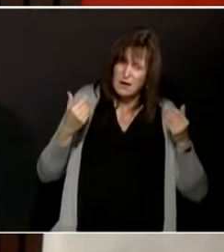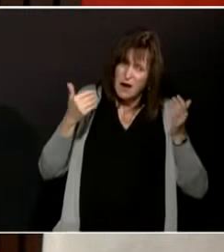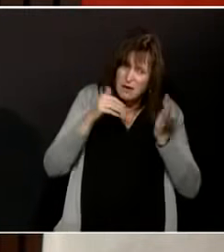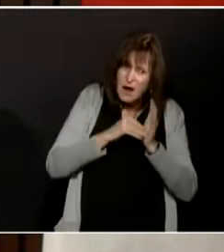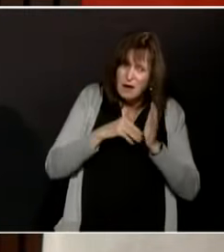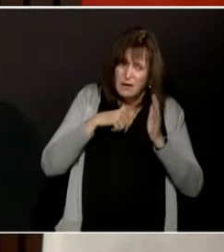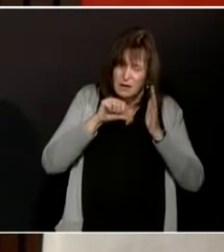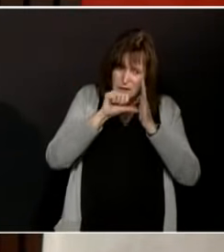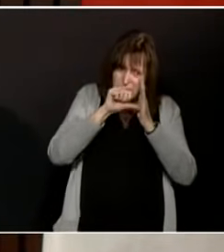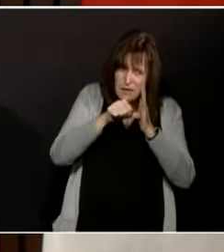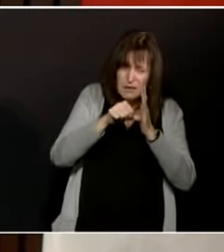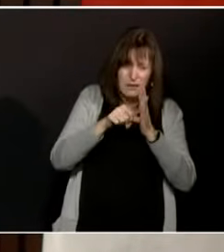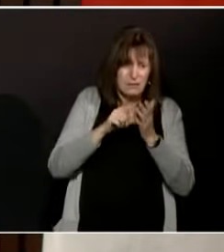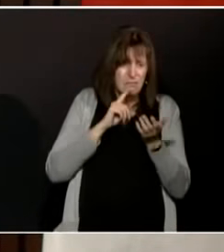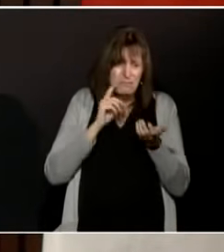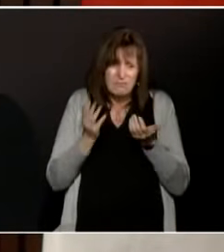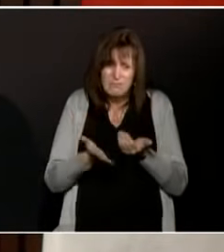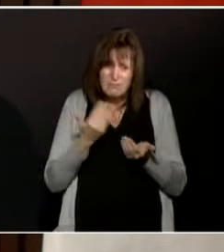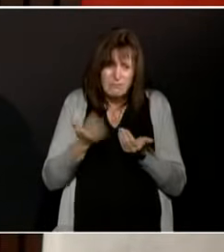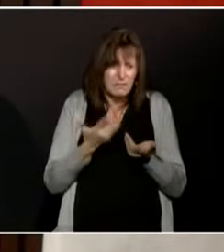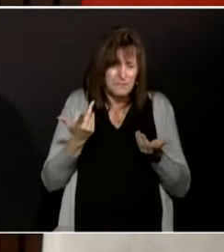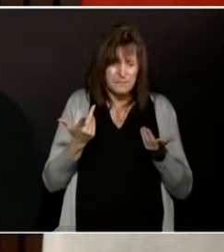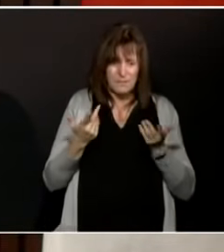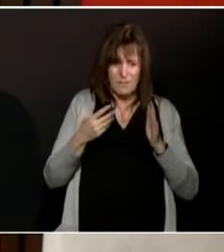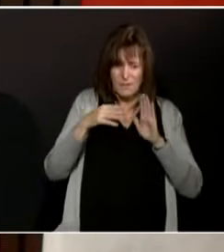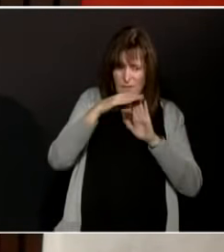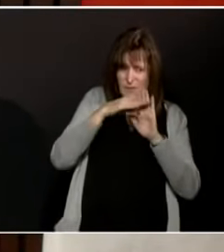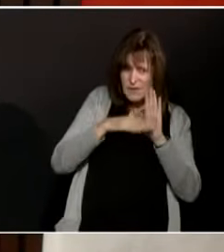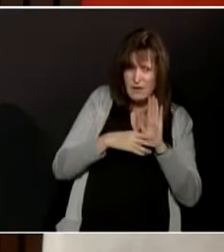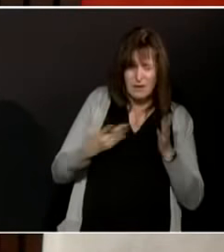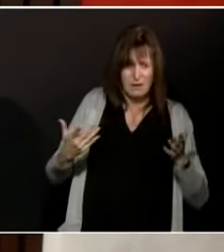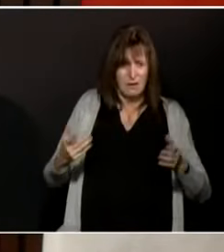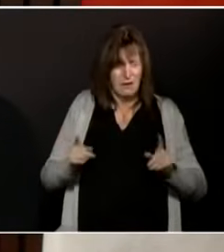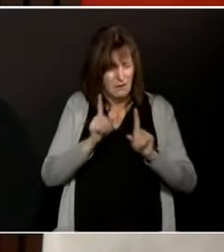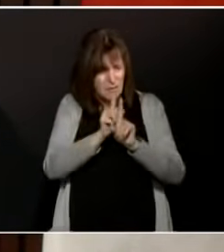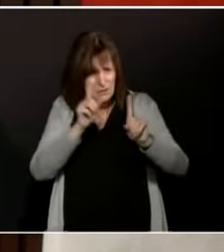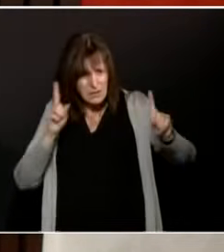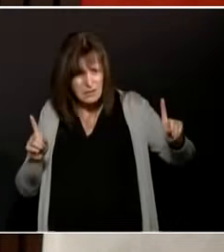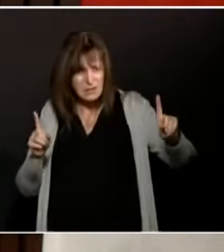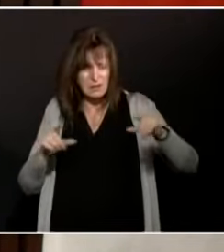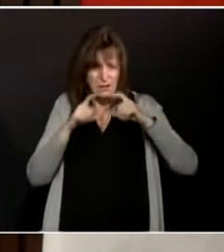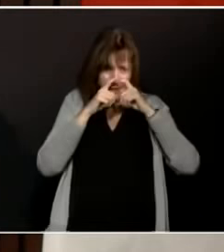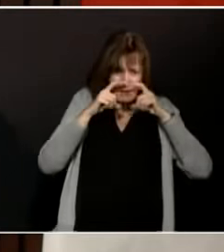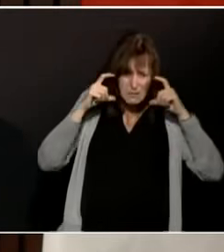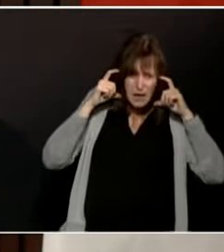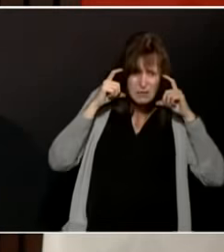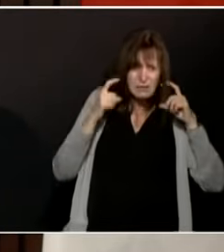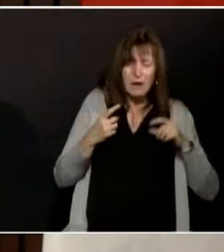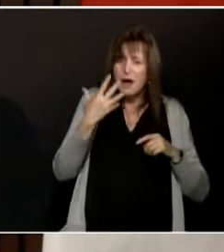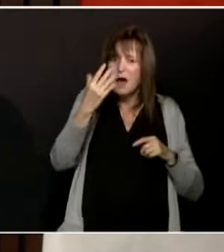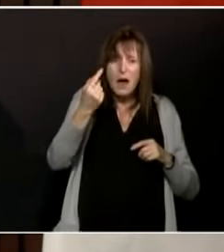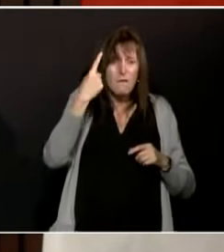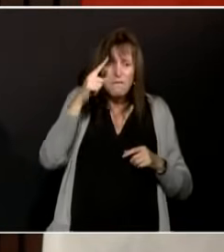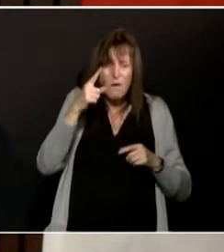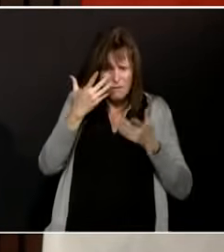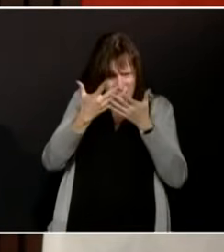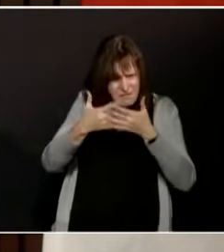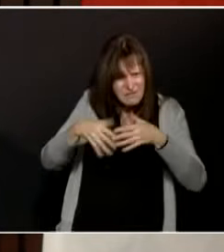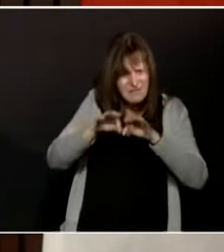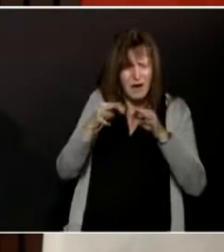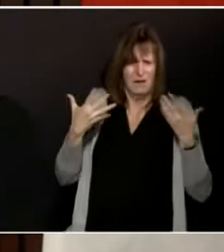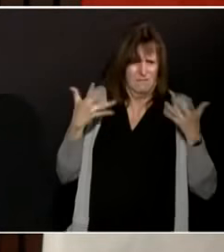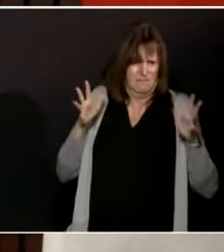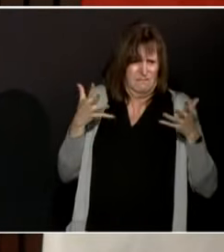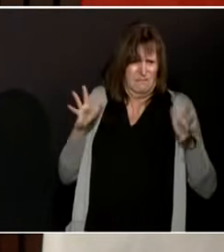like mask wearing, 6 feet distance, really limiting our trips outside to when we're getting food or other essential goods or for